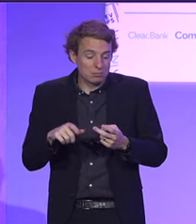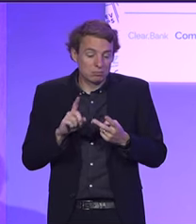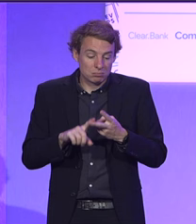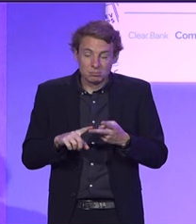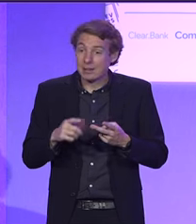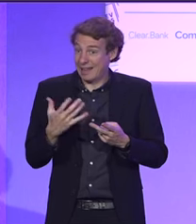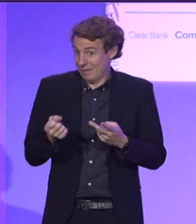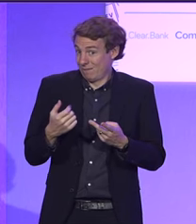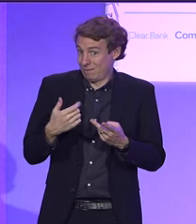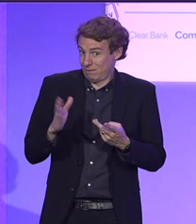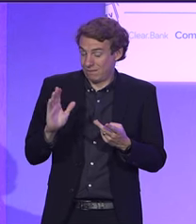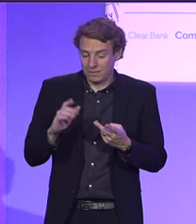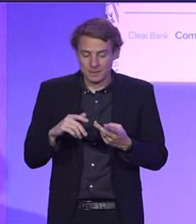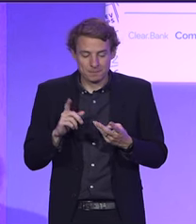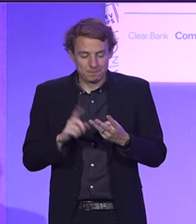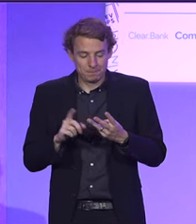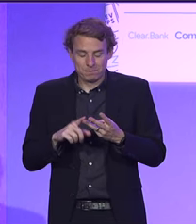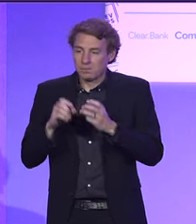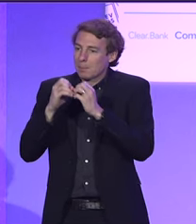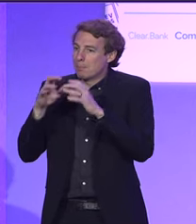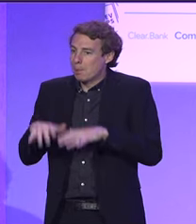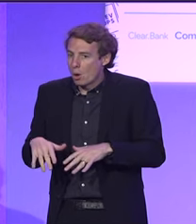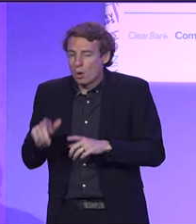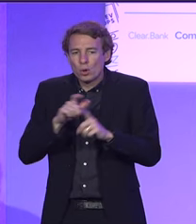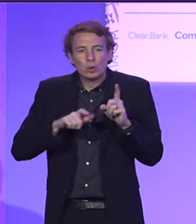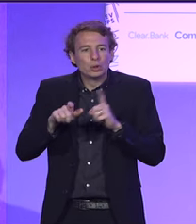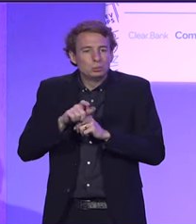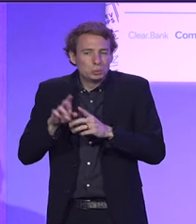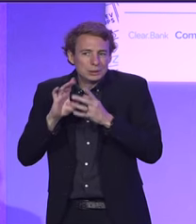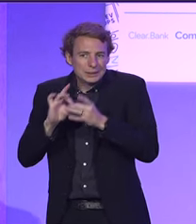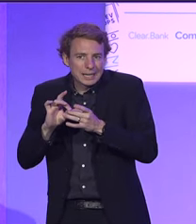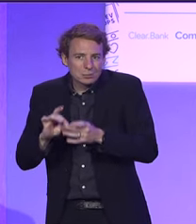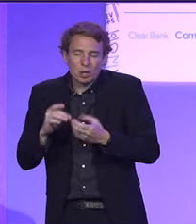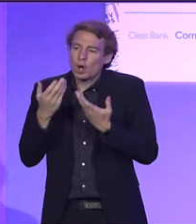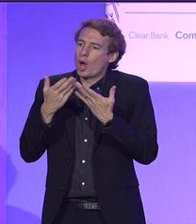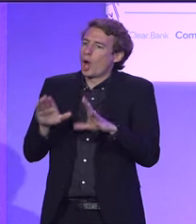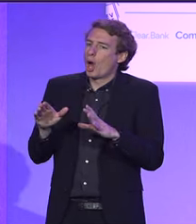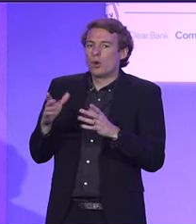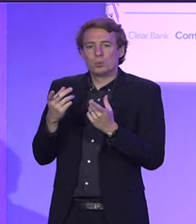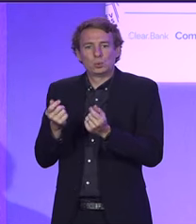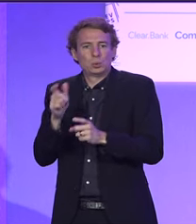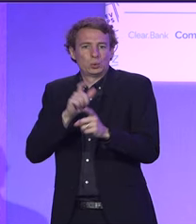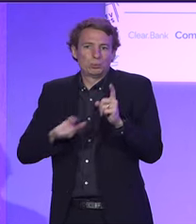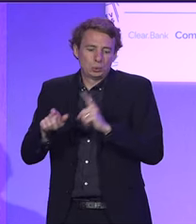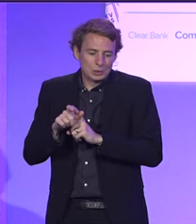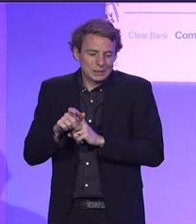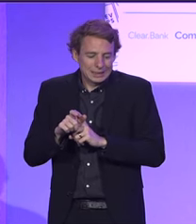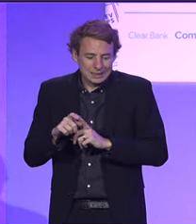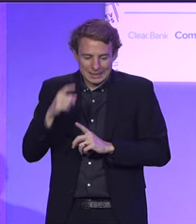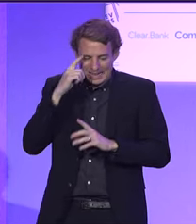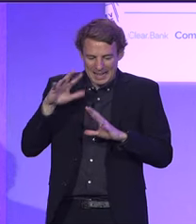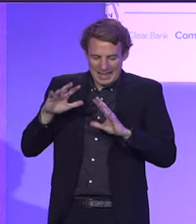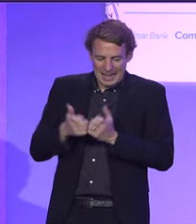submit. Blogging, community engagement, open source communities, and then also how do we maybe find our next role through